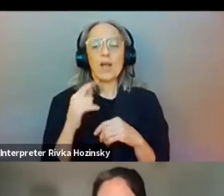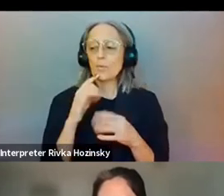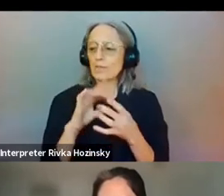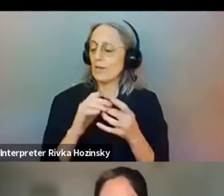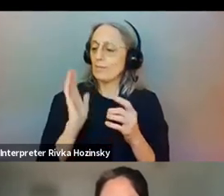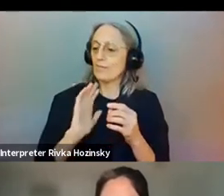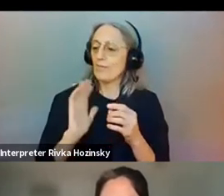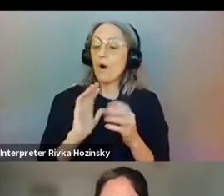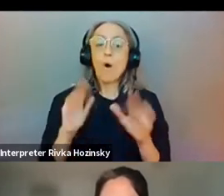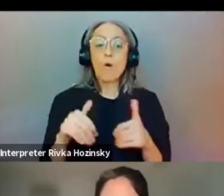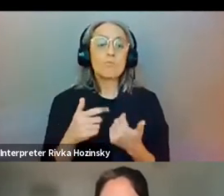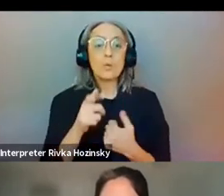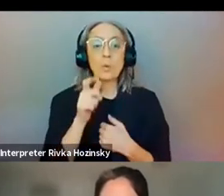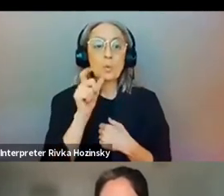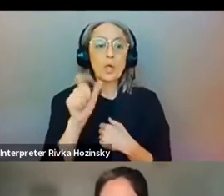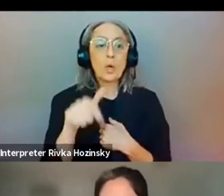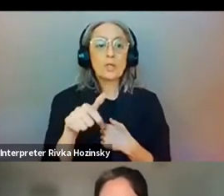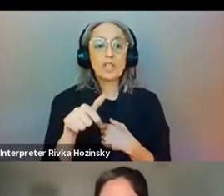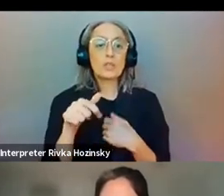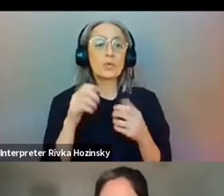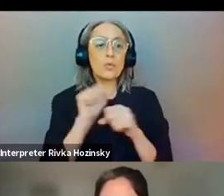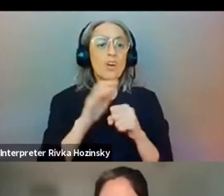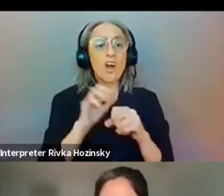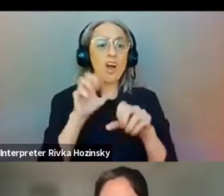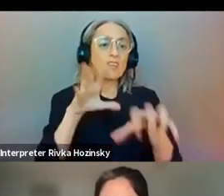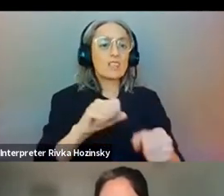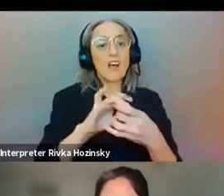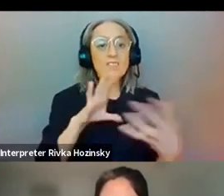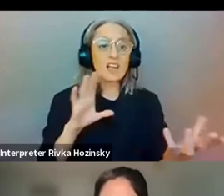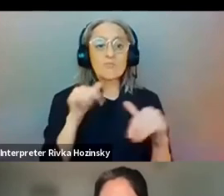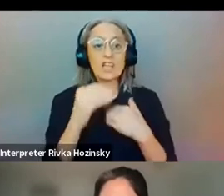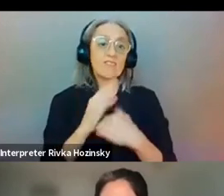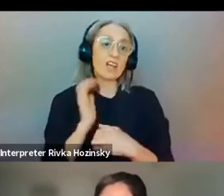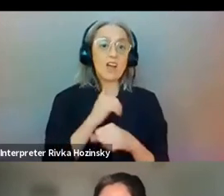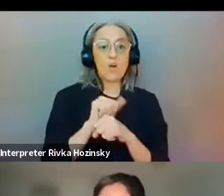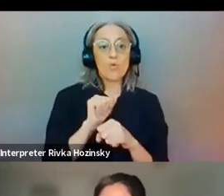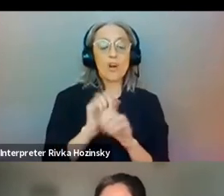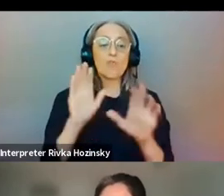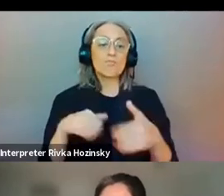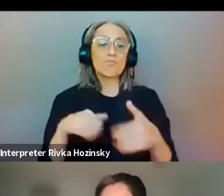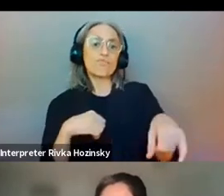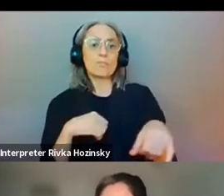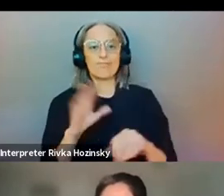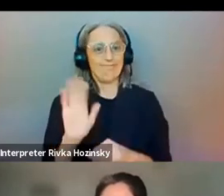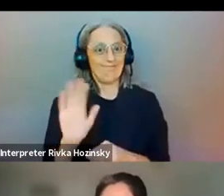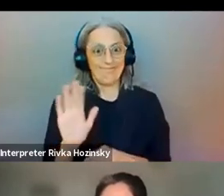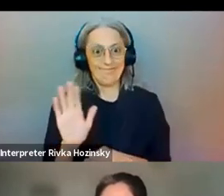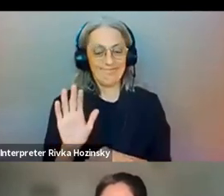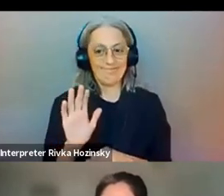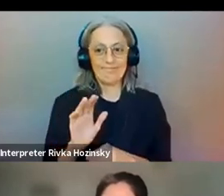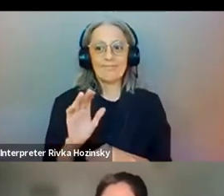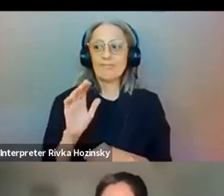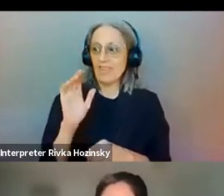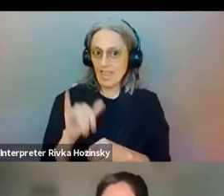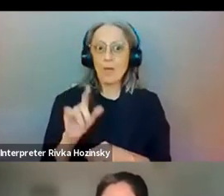like, okay, you know, we don't need to decolonize because it doesn't affect us, or that we're not. But that's exactly also the challenge, is that then